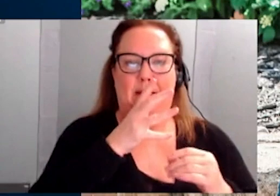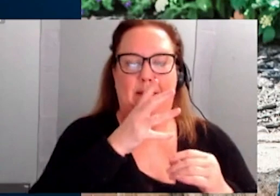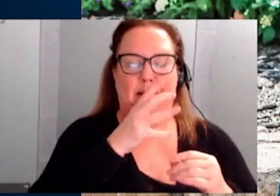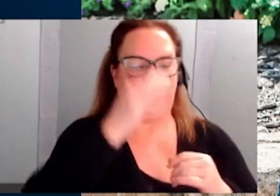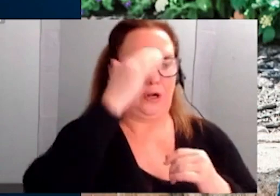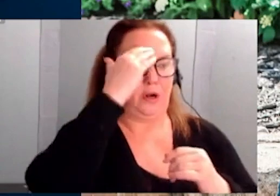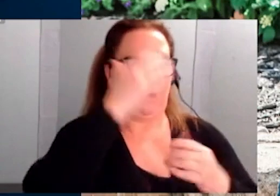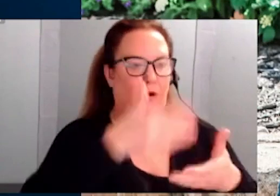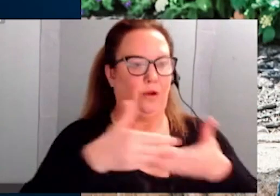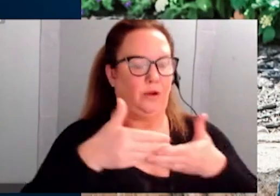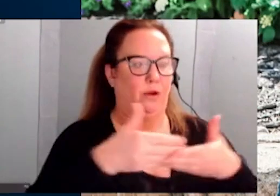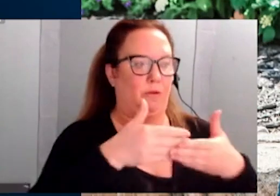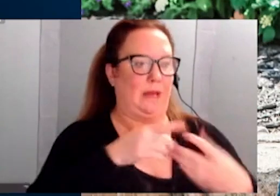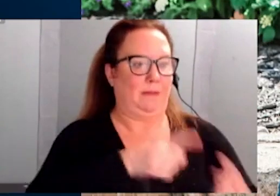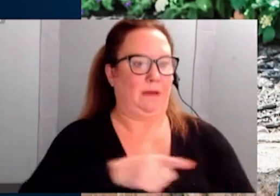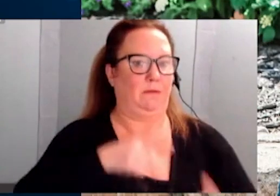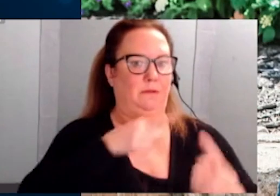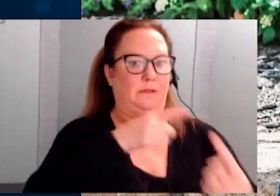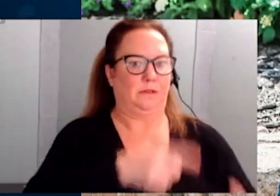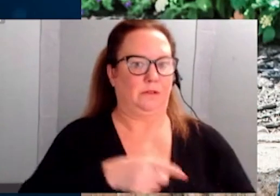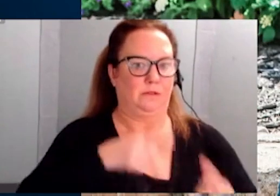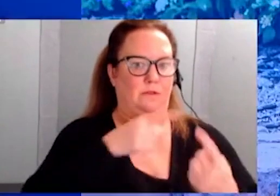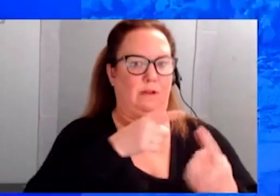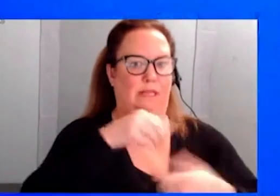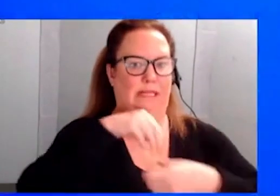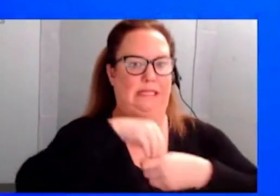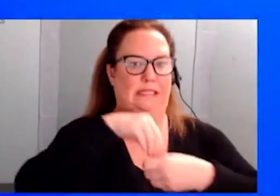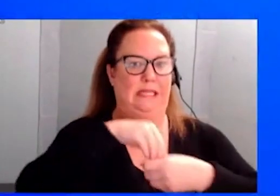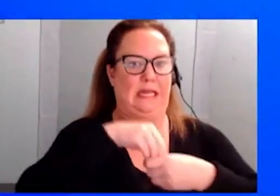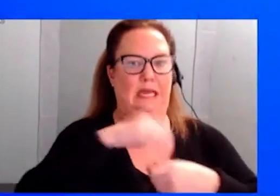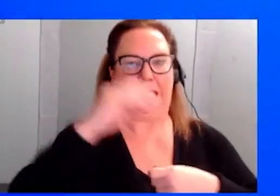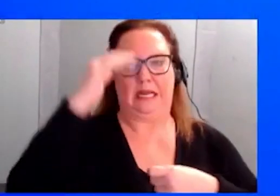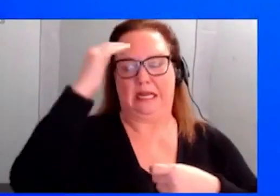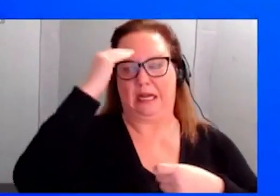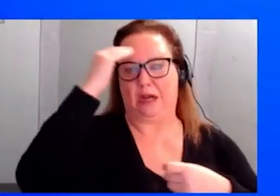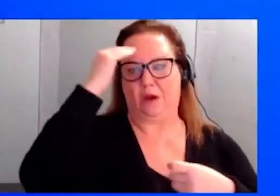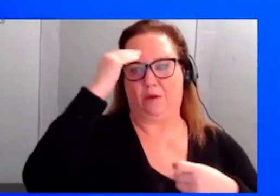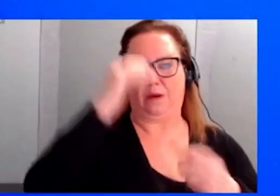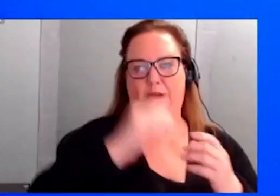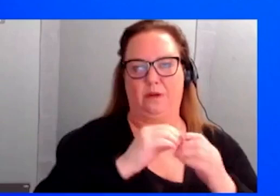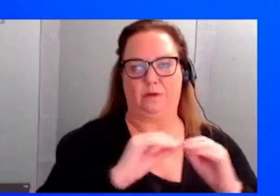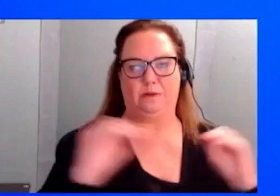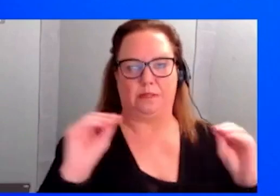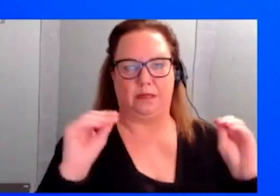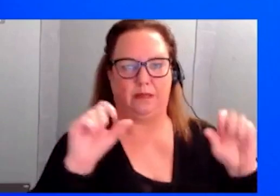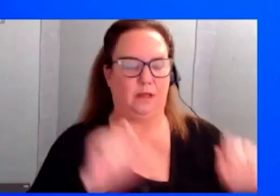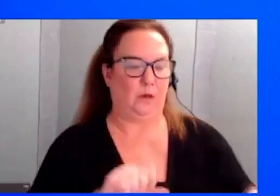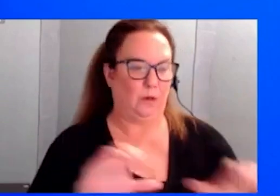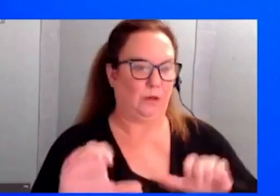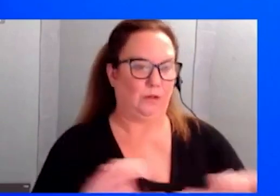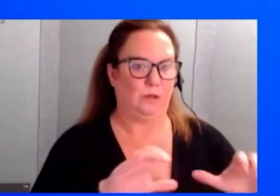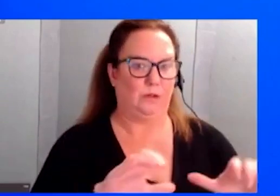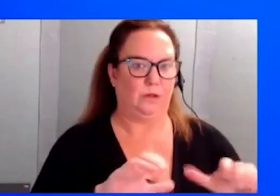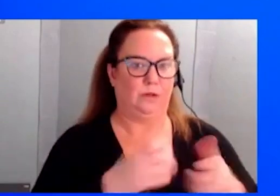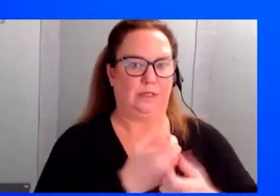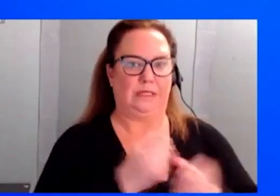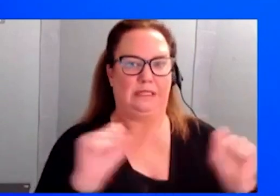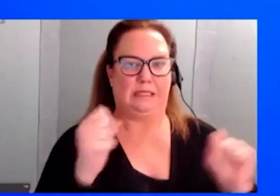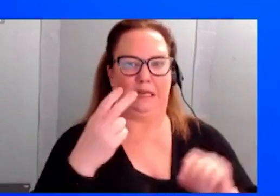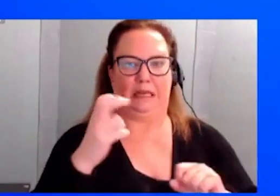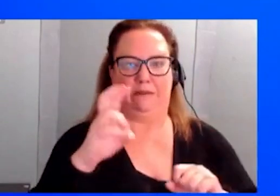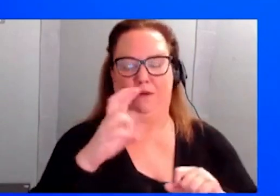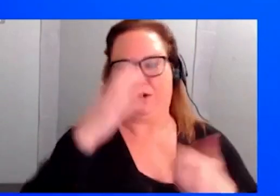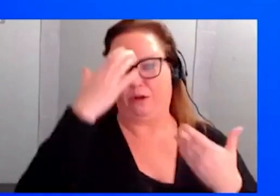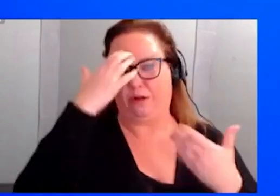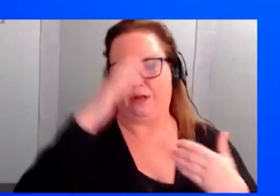baby was struggling inside of you and knowing that there was nothing you could do to save her. You didn't know that she was